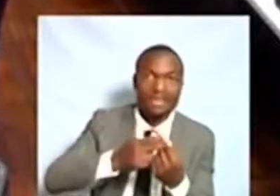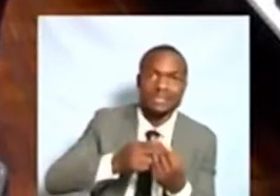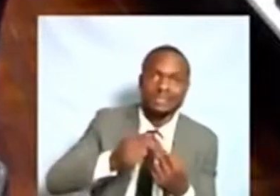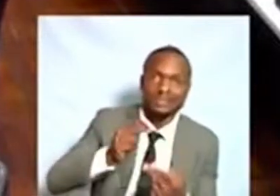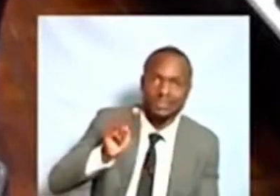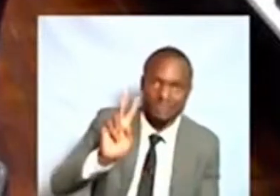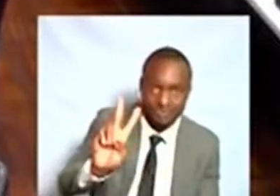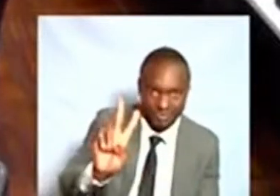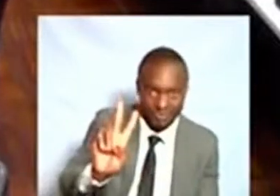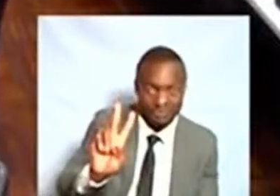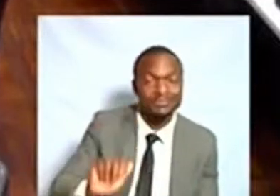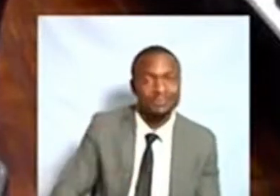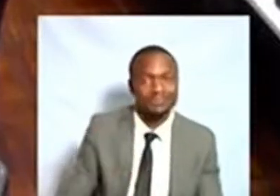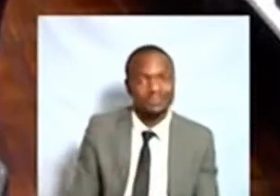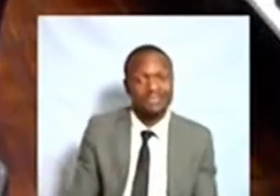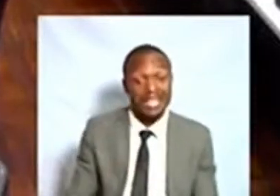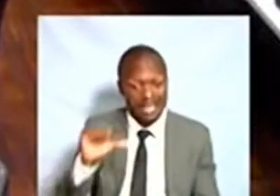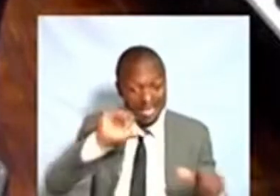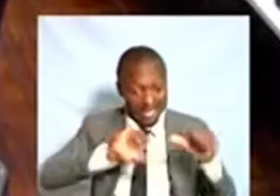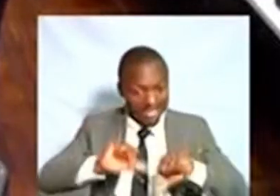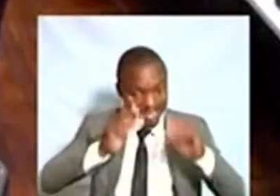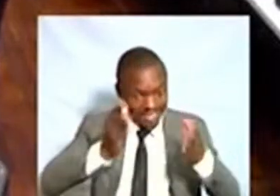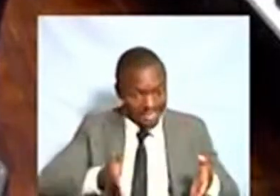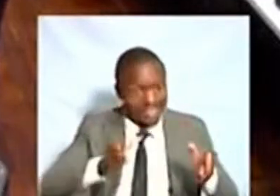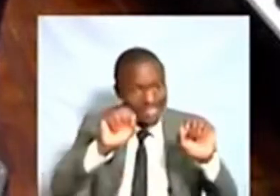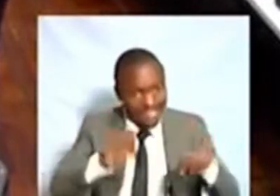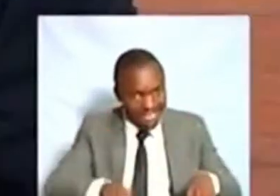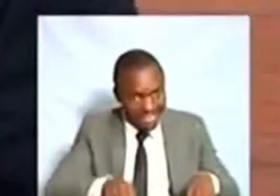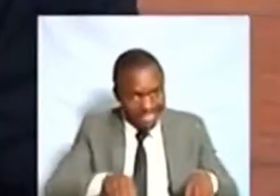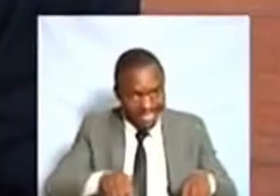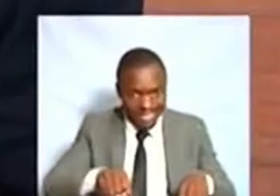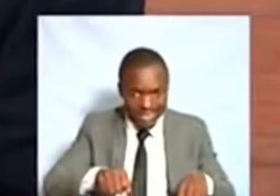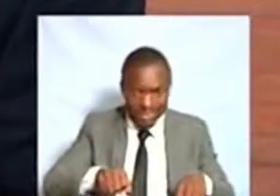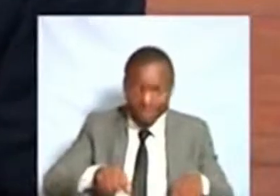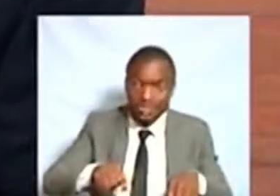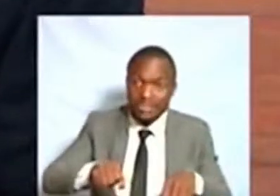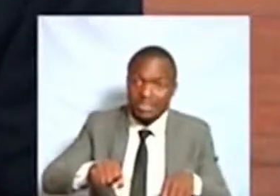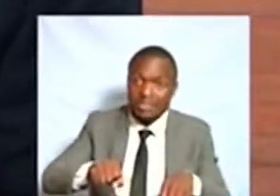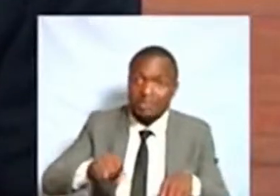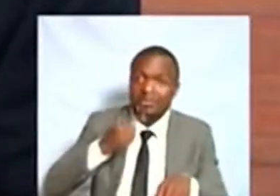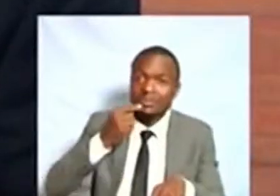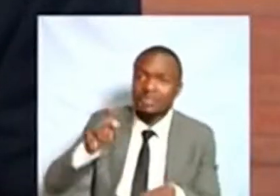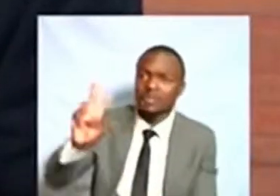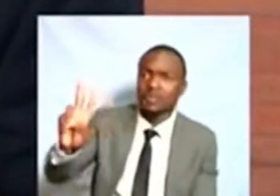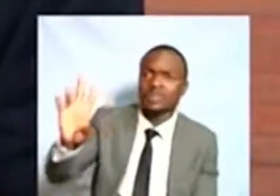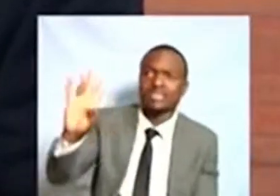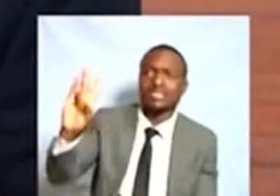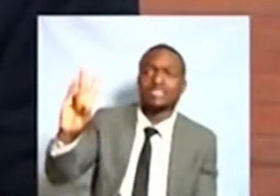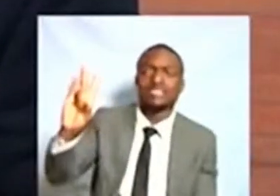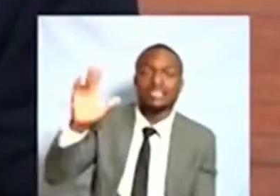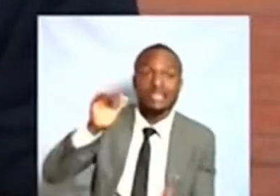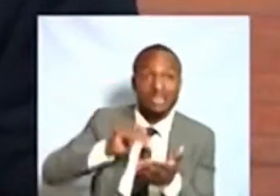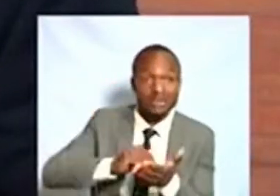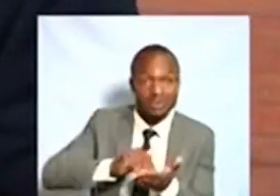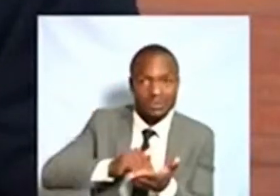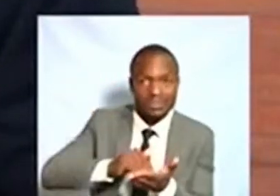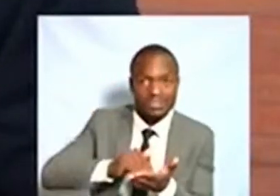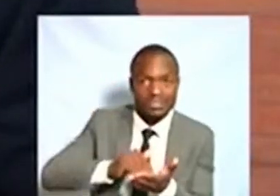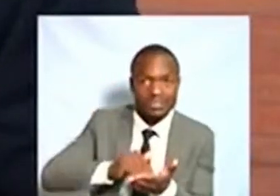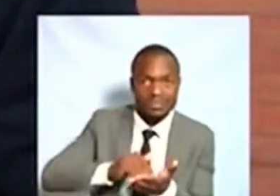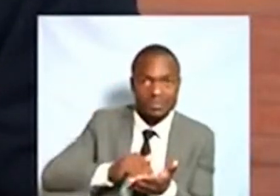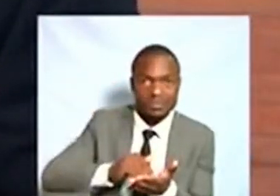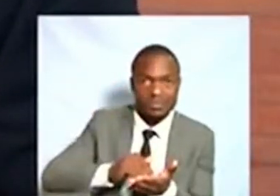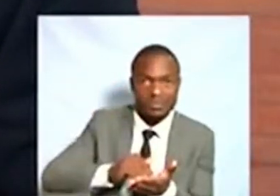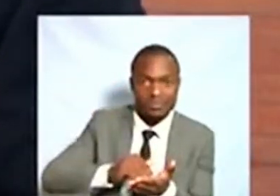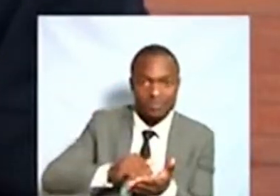1x2, so that the auditor could have captured it to say the 27 was meant for what?